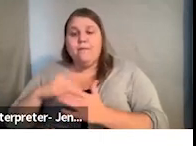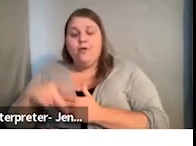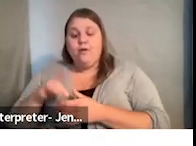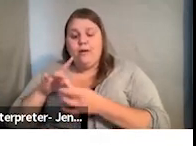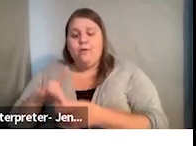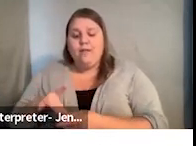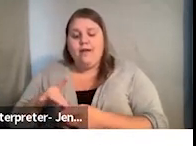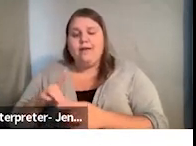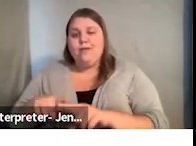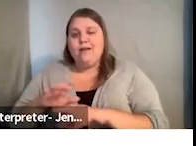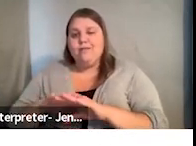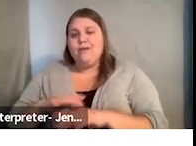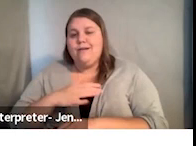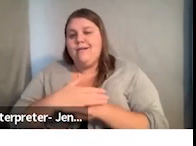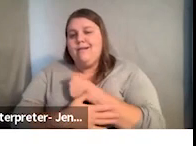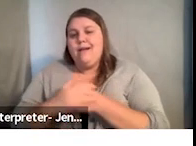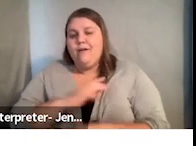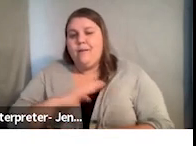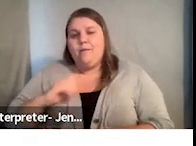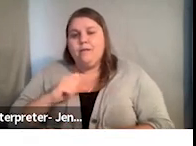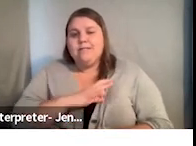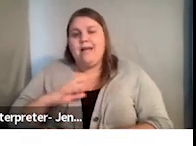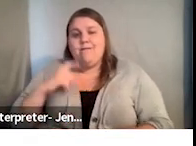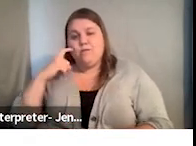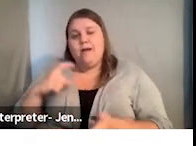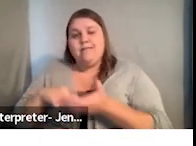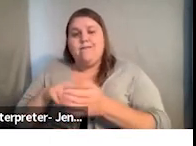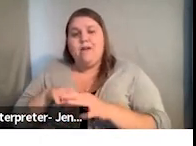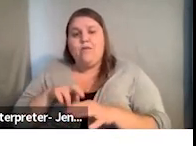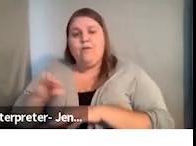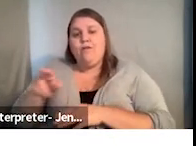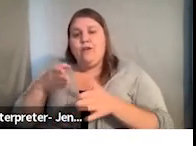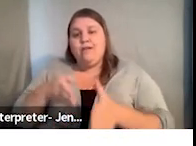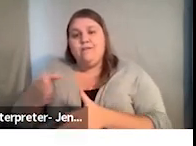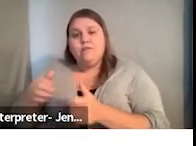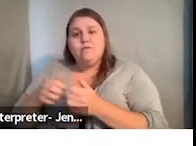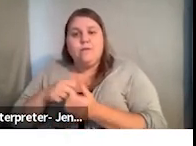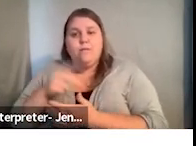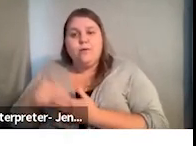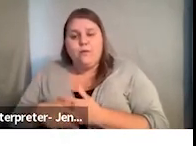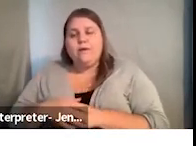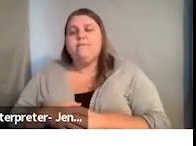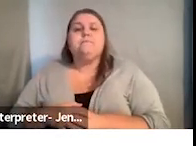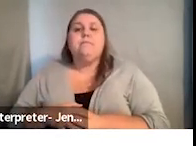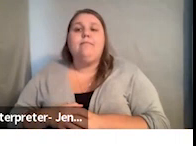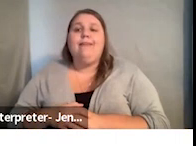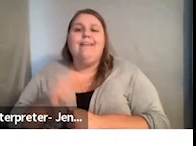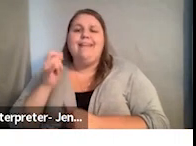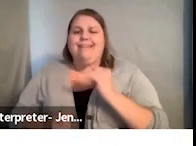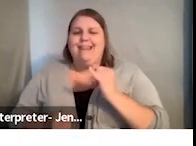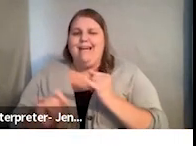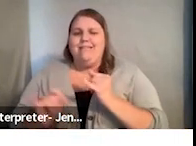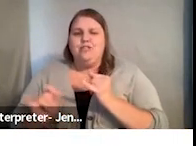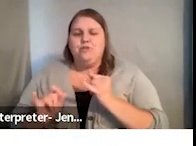county board staff to identify and refer individuals to the program. And last but not least, I really want